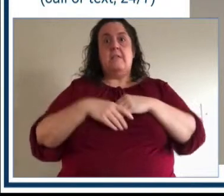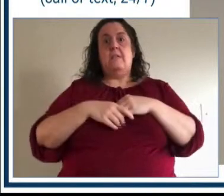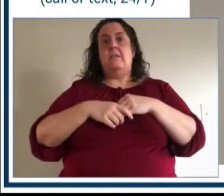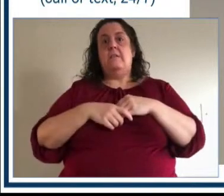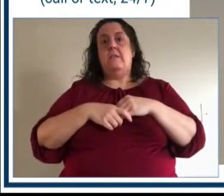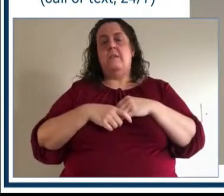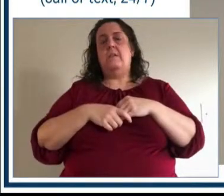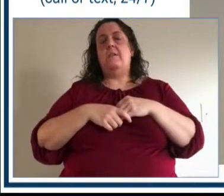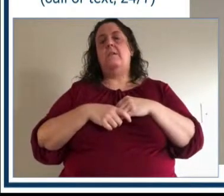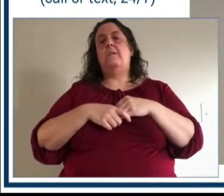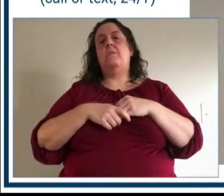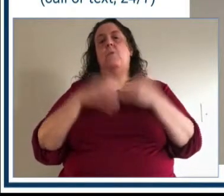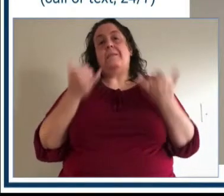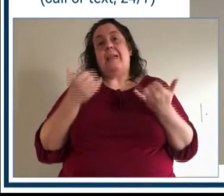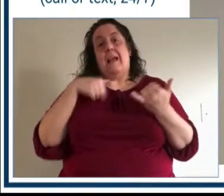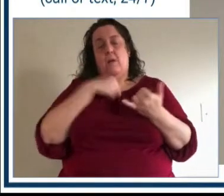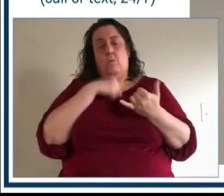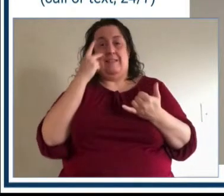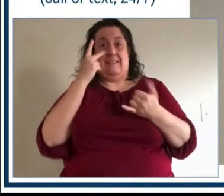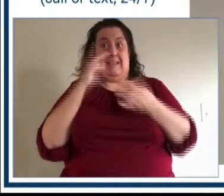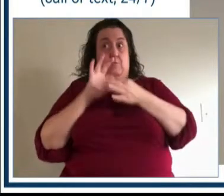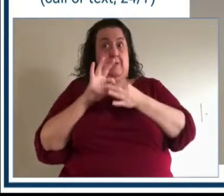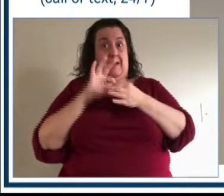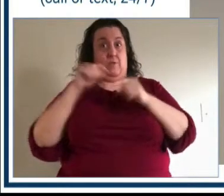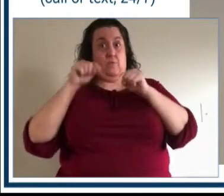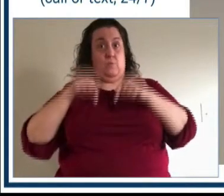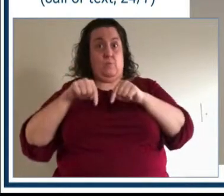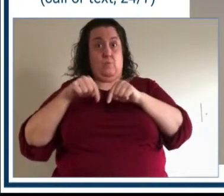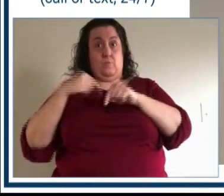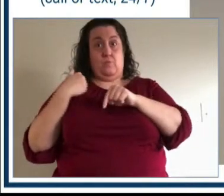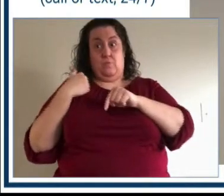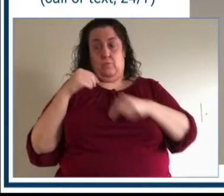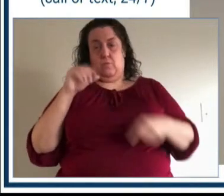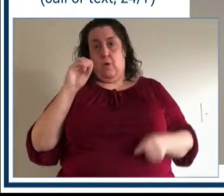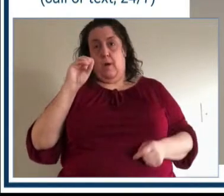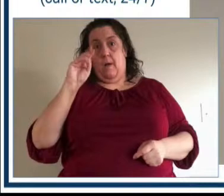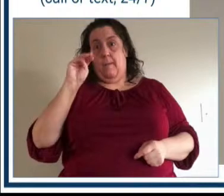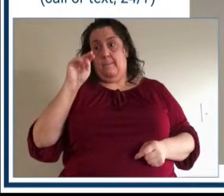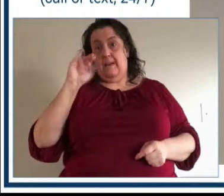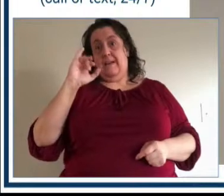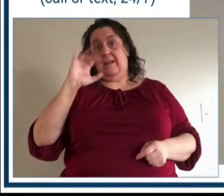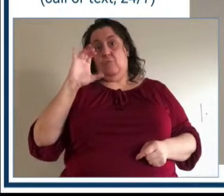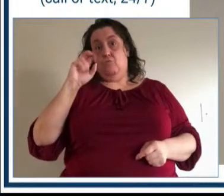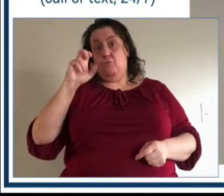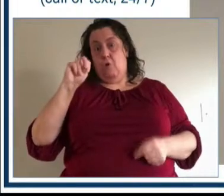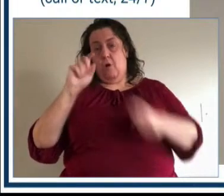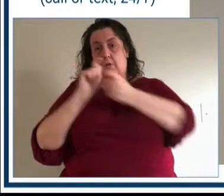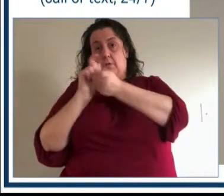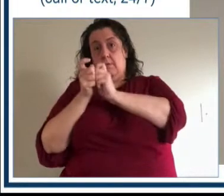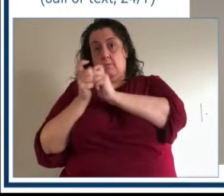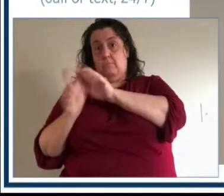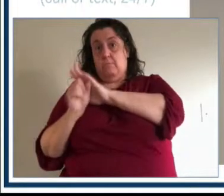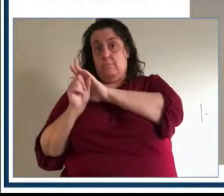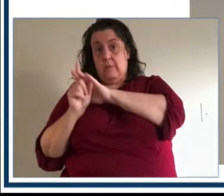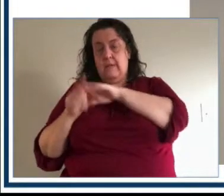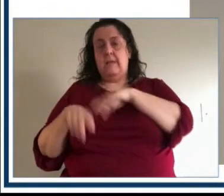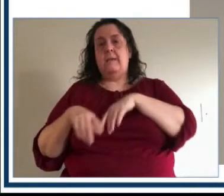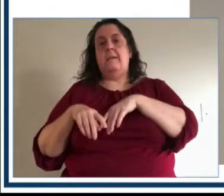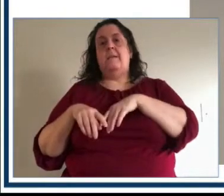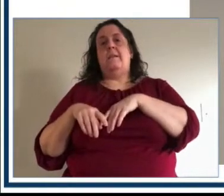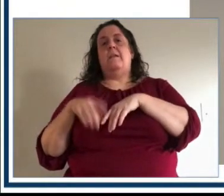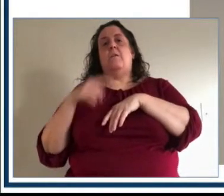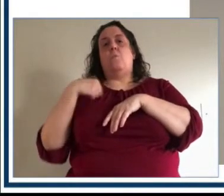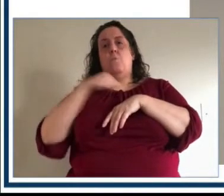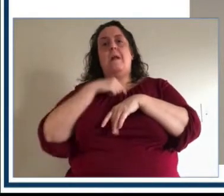Omicron would say that, that certainly there was wider spread than initially anticipated